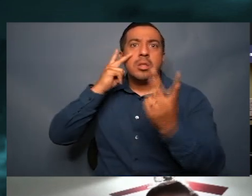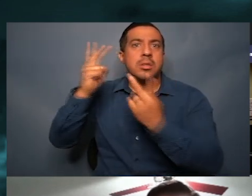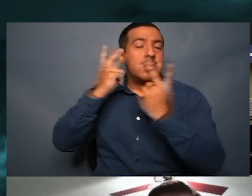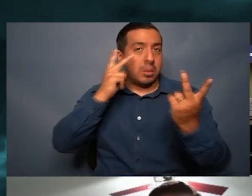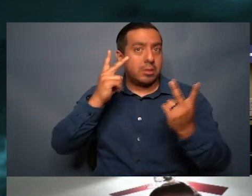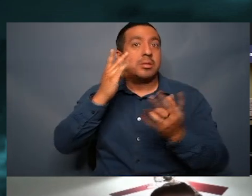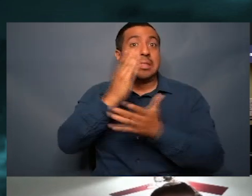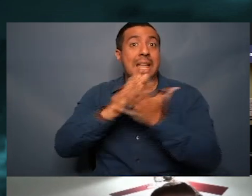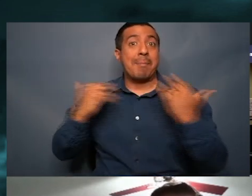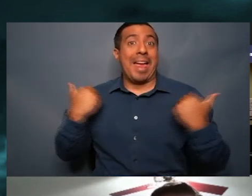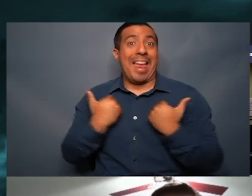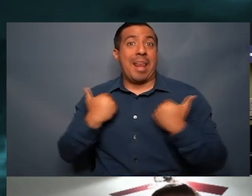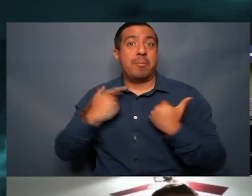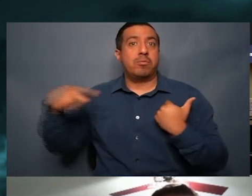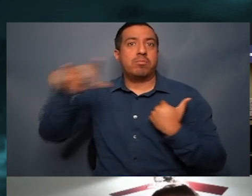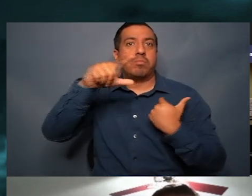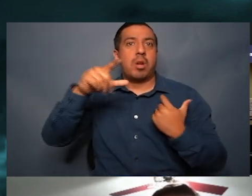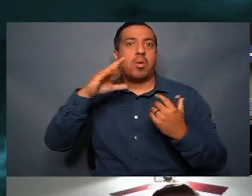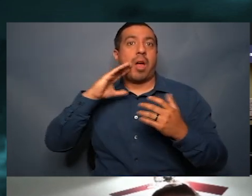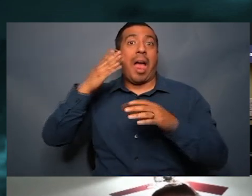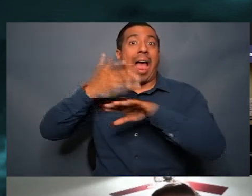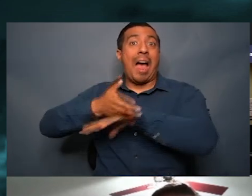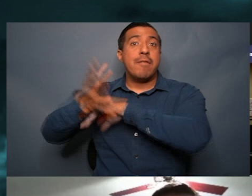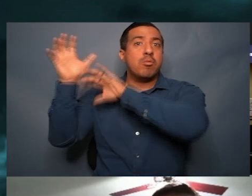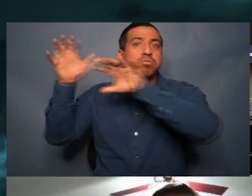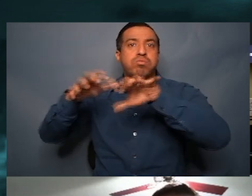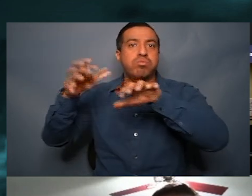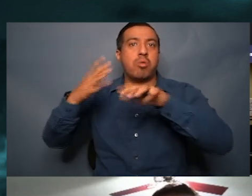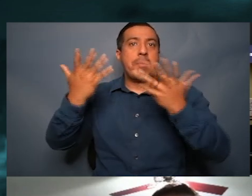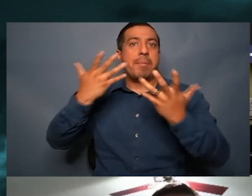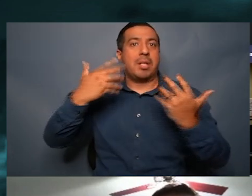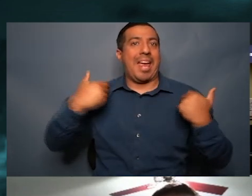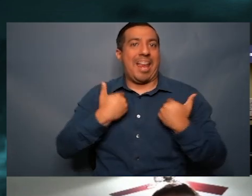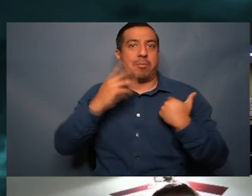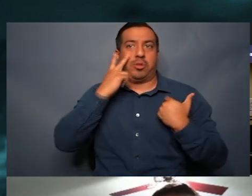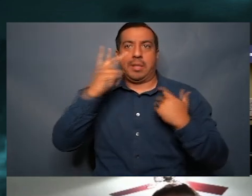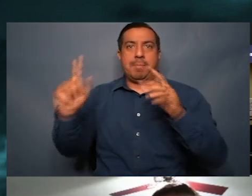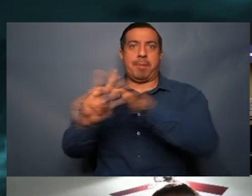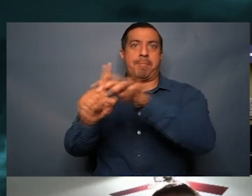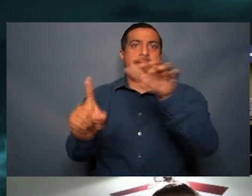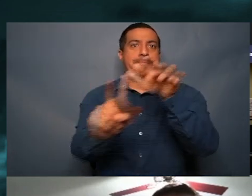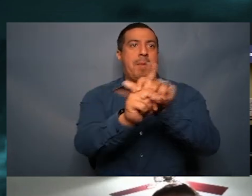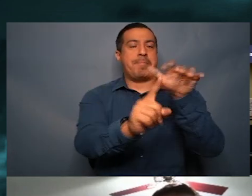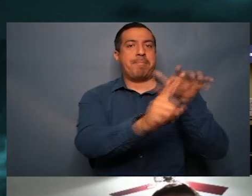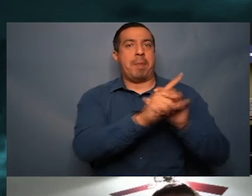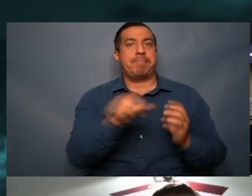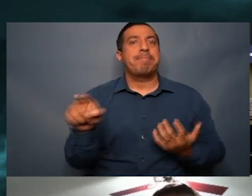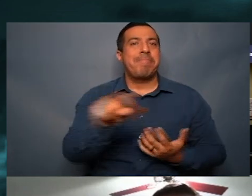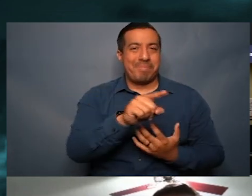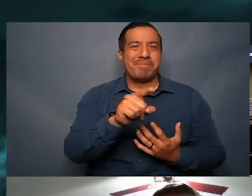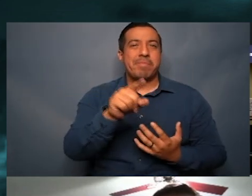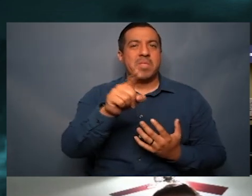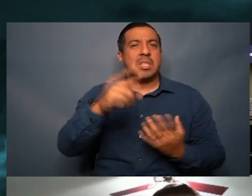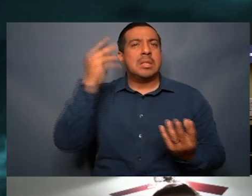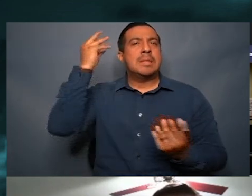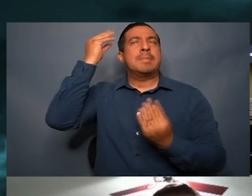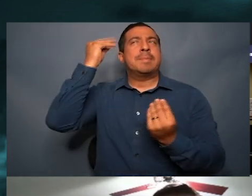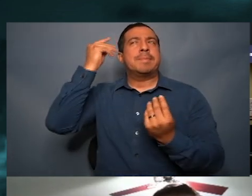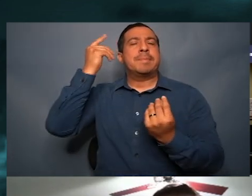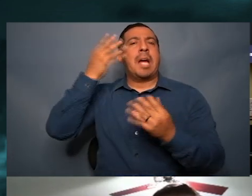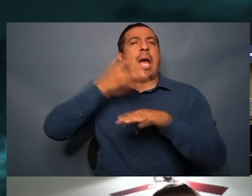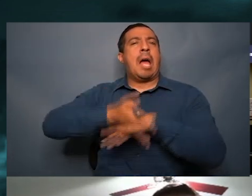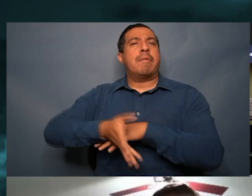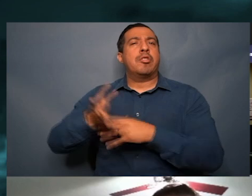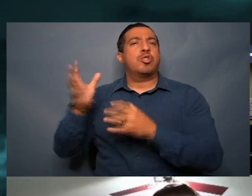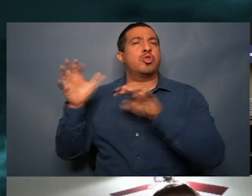So, even critters might be out there after a storm and been displaced. So just, be mindful of what happens after the